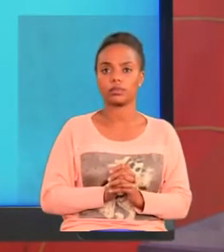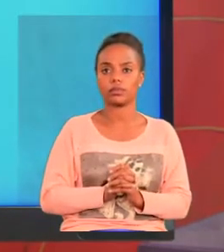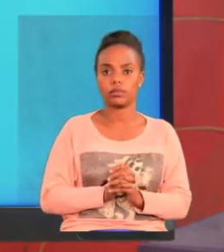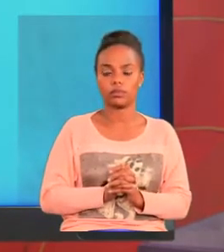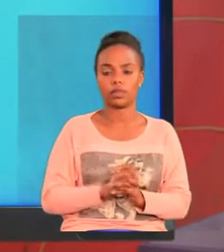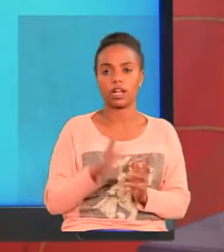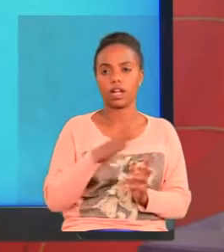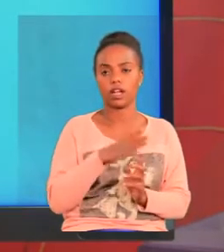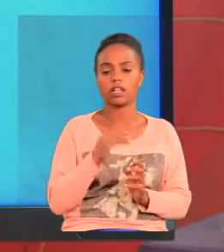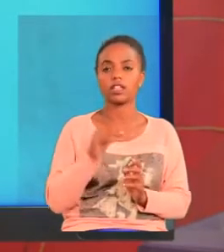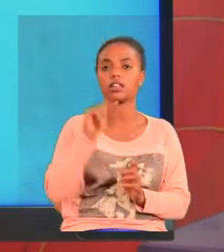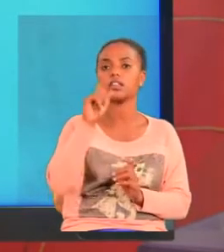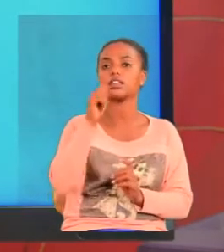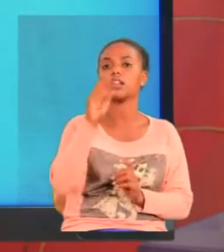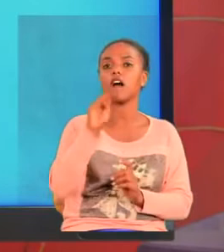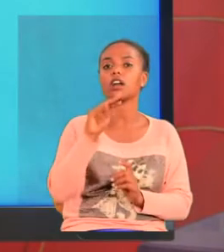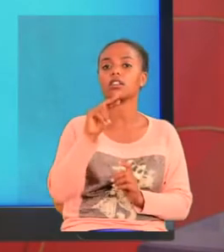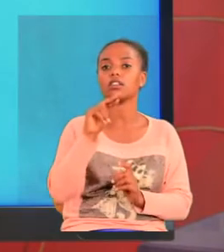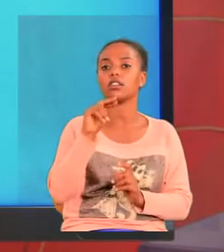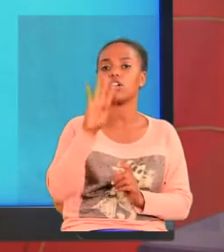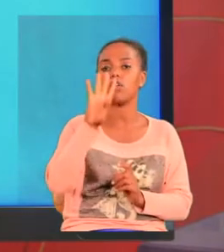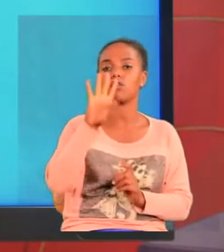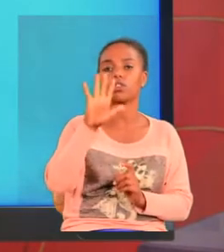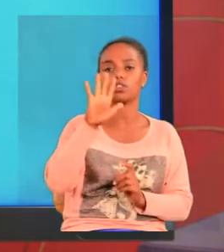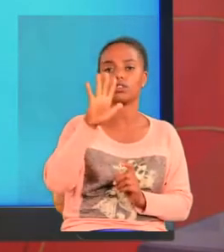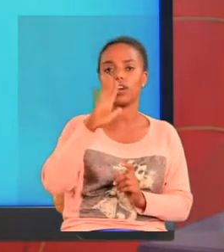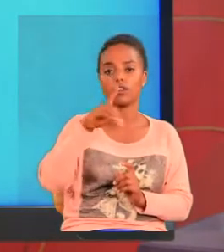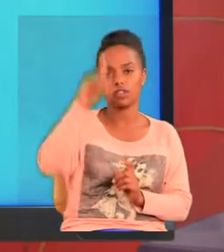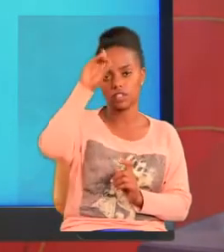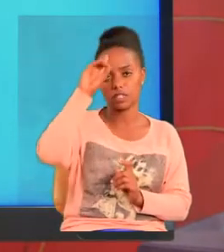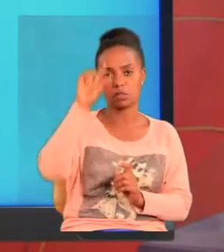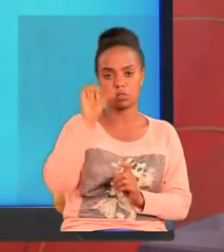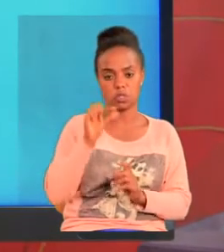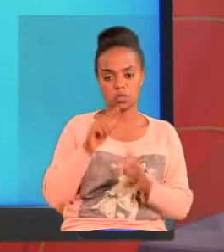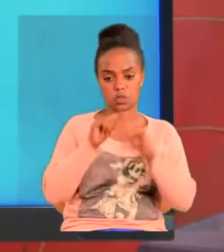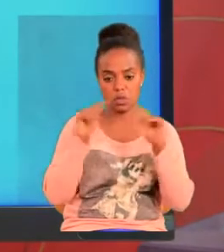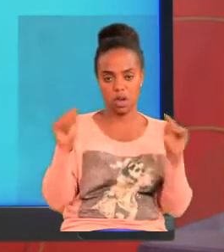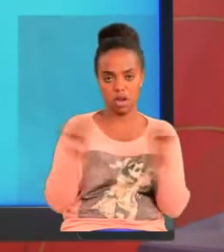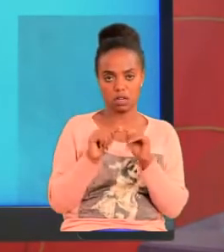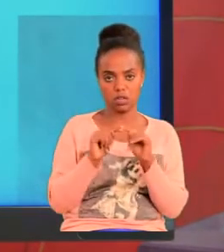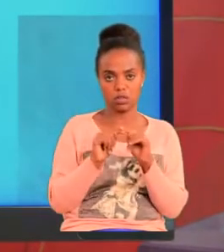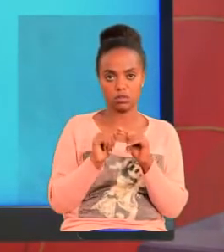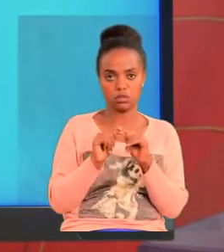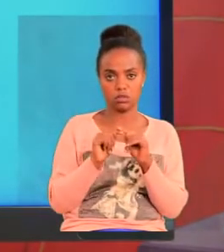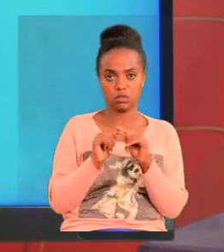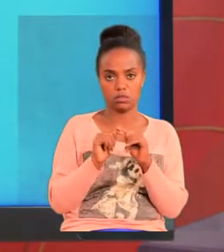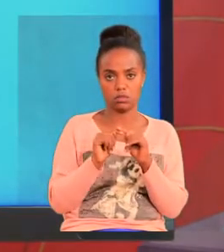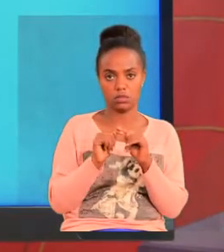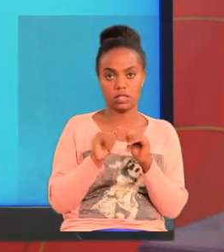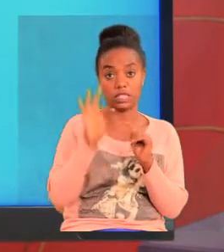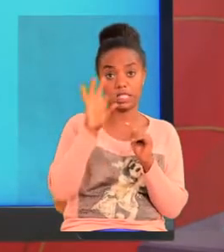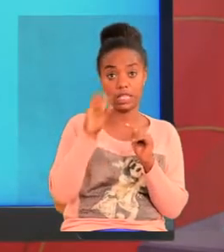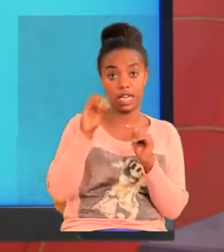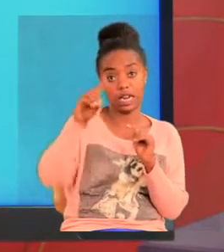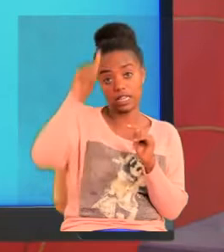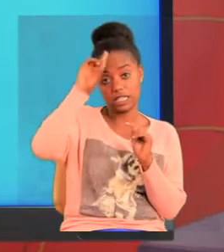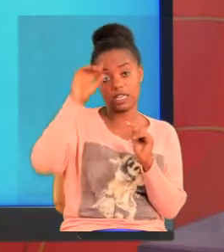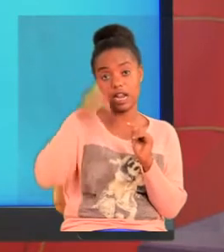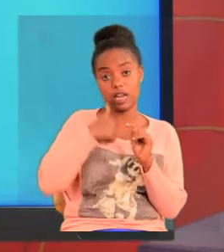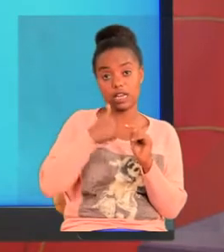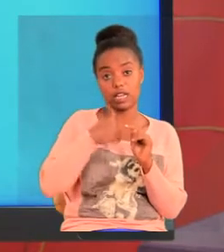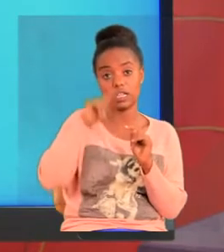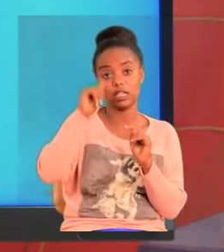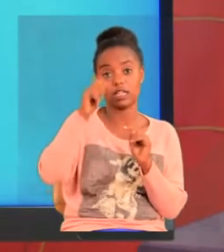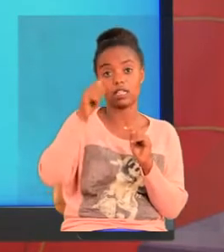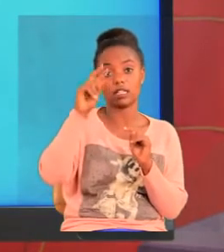And tan 45 degree, using the smaller triangle, the smaller right angle triangle, tan 45